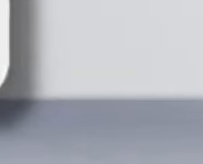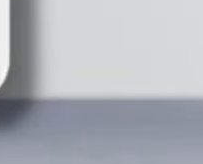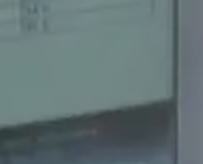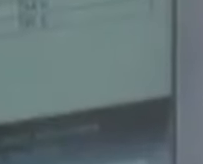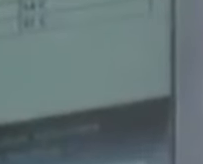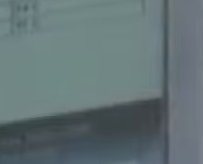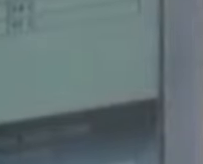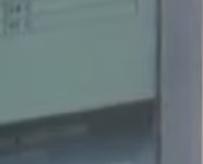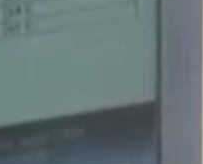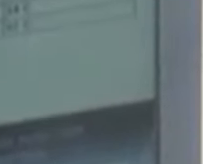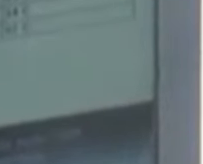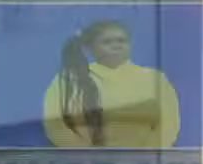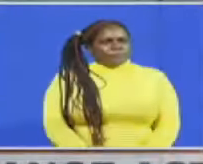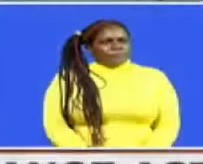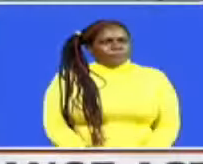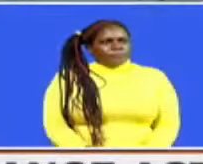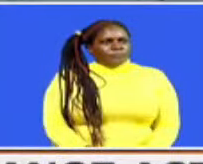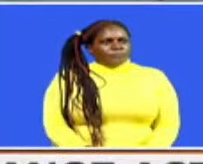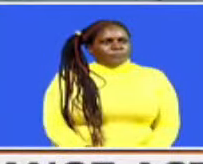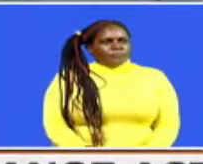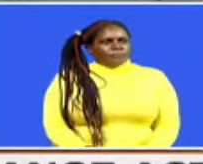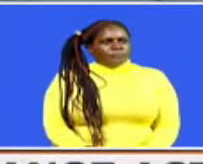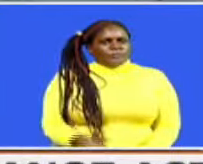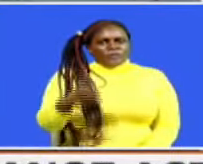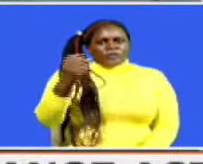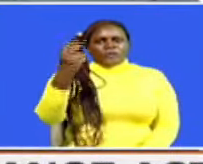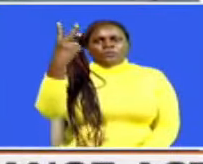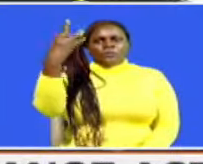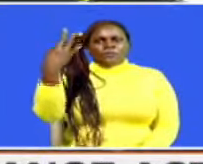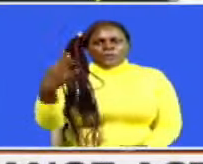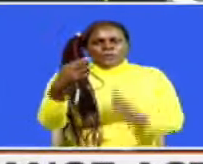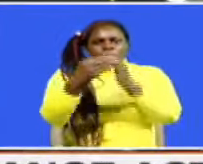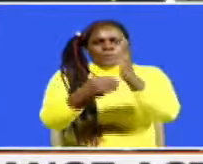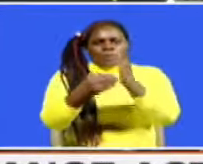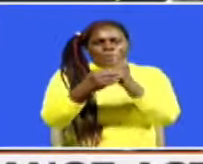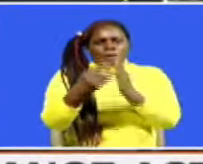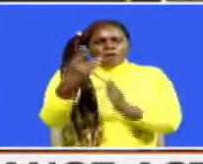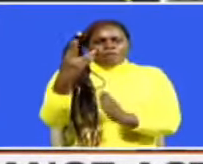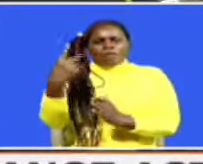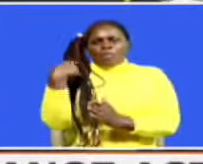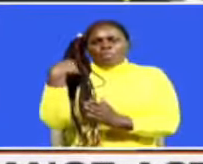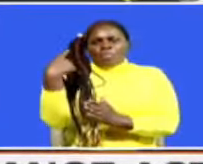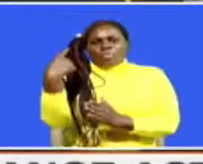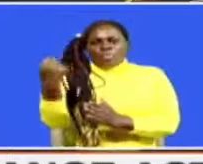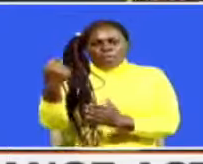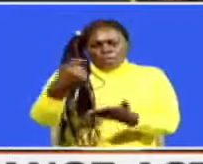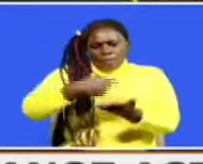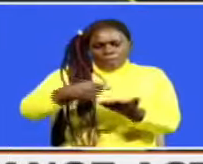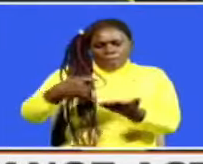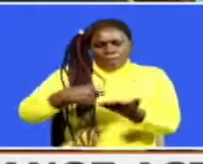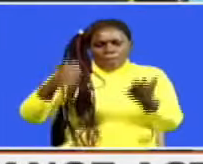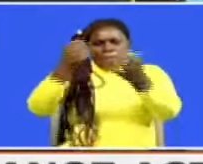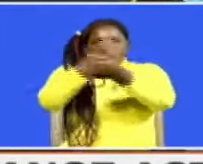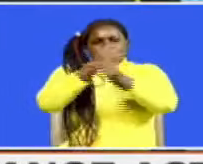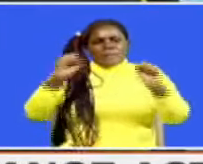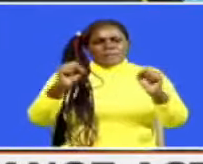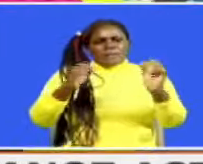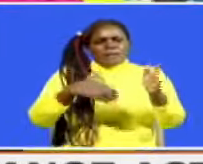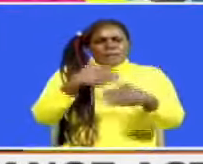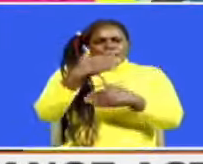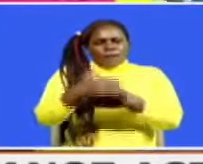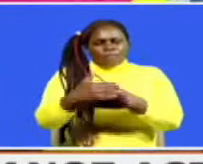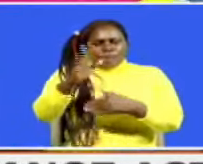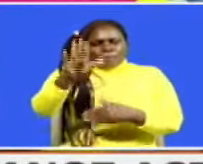same act. The Social Health Insurance Act 2023 is among the four that were recently assented by the President after being passed